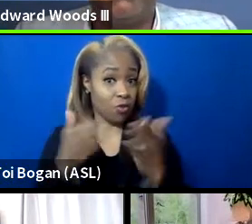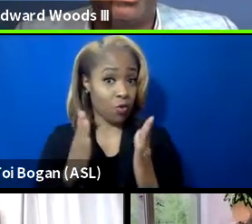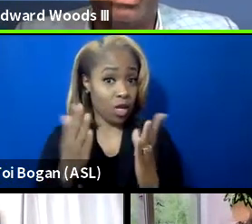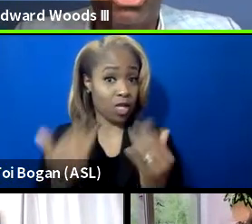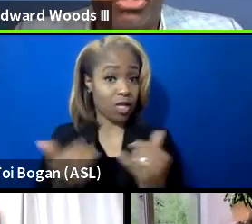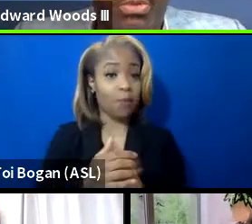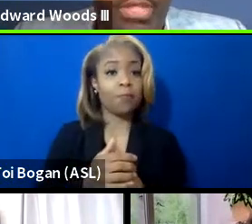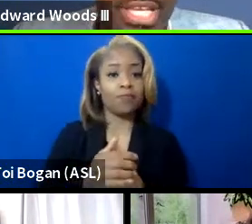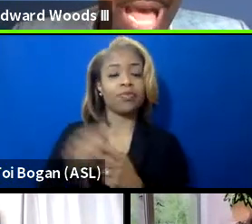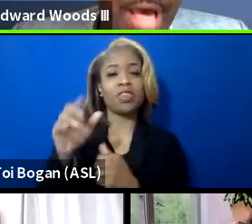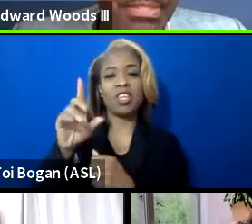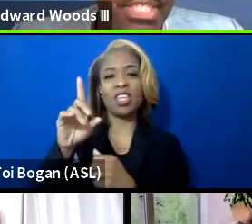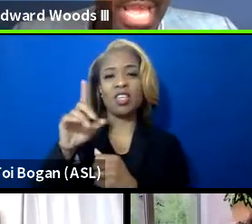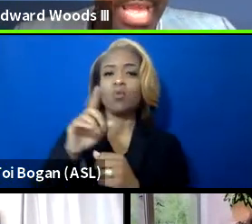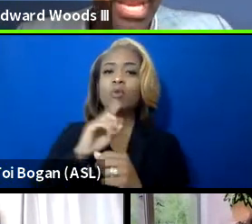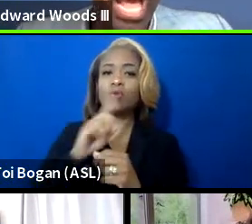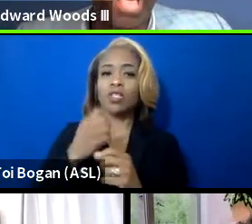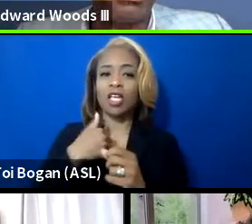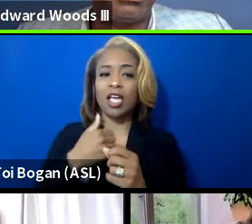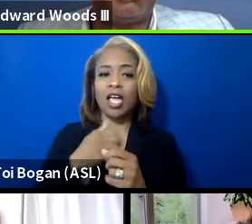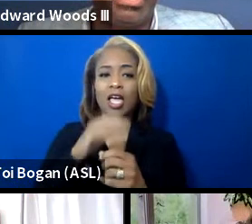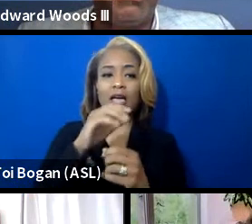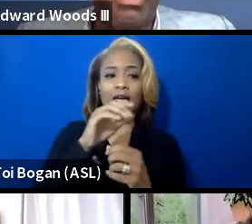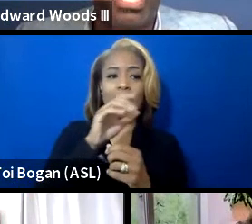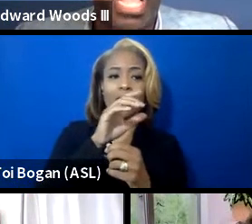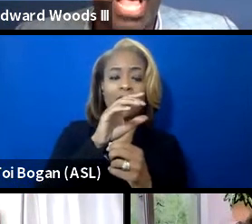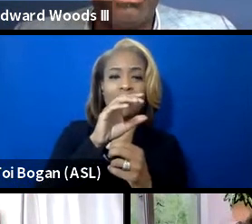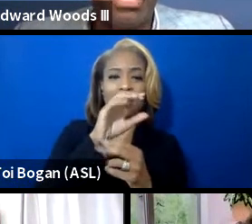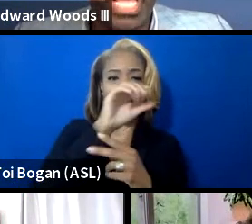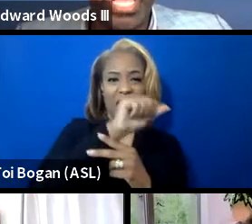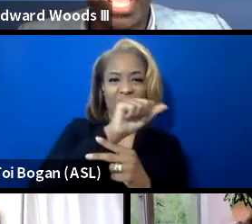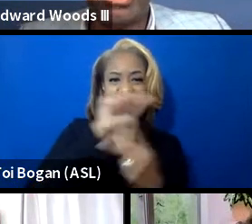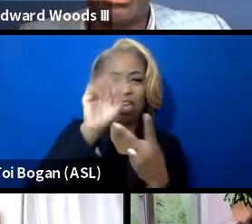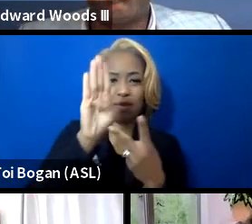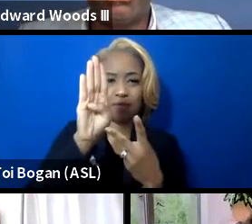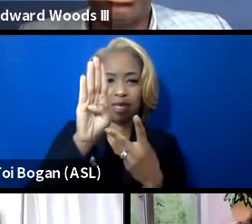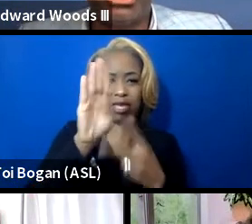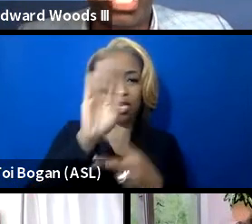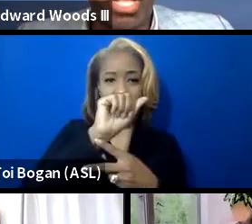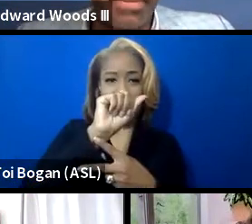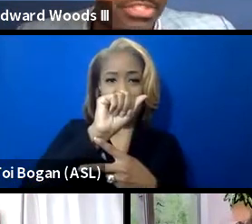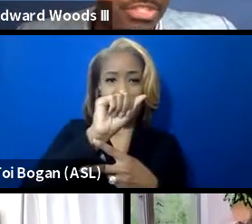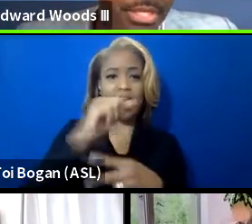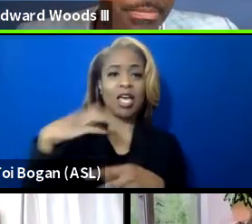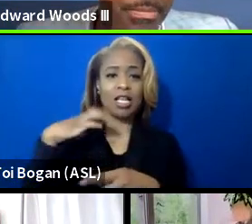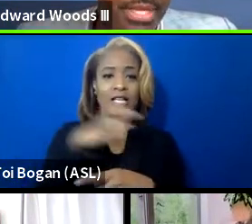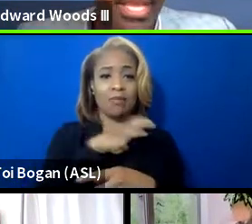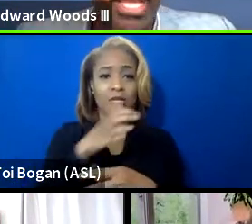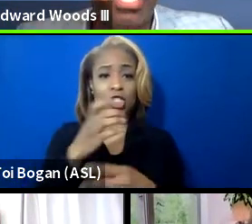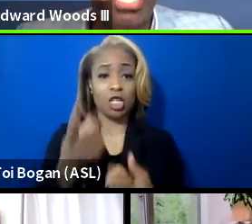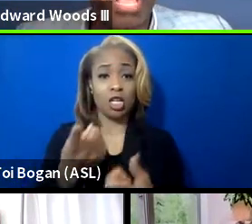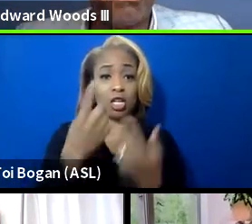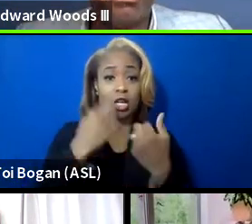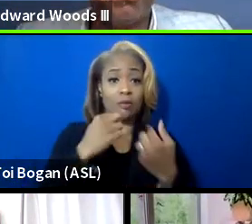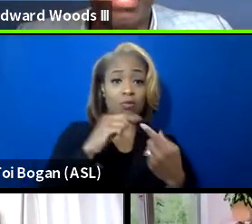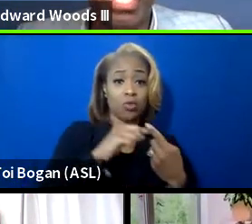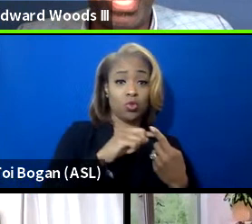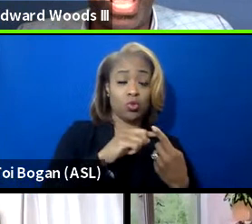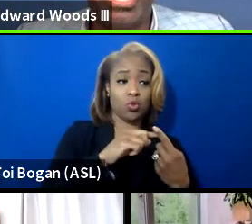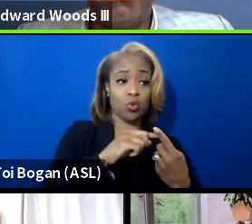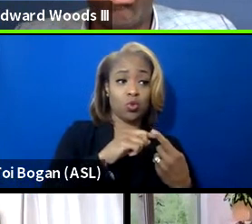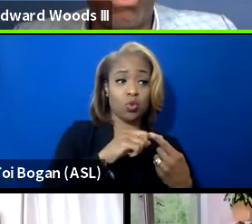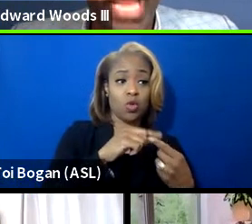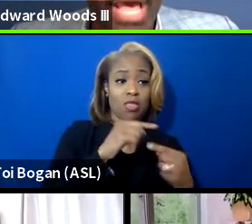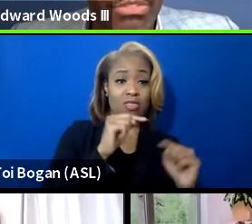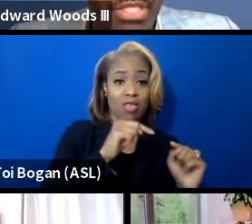Well, they did two. They did an option A and an option B. Option A had the commission coming to them, and then option